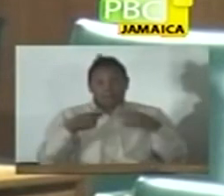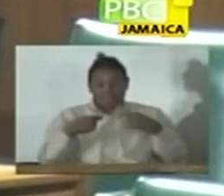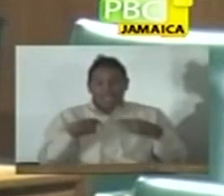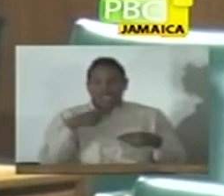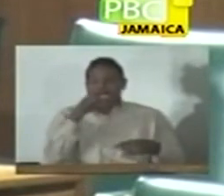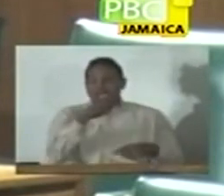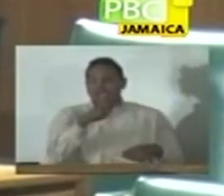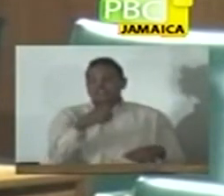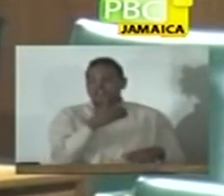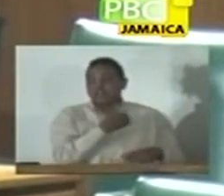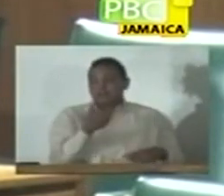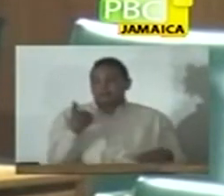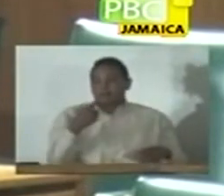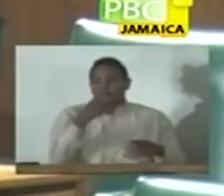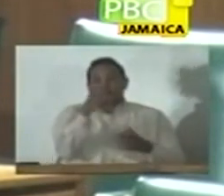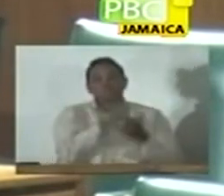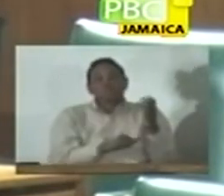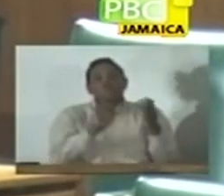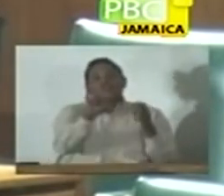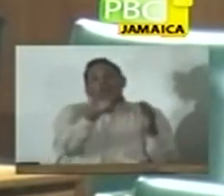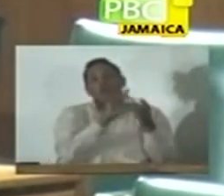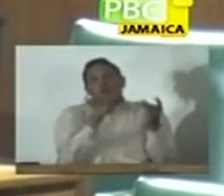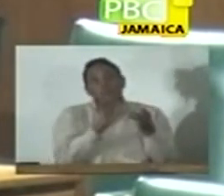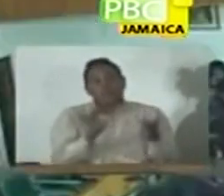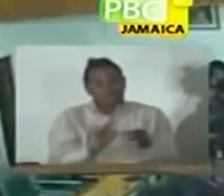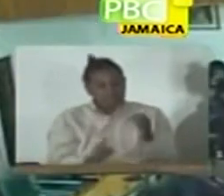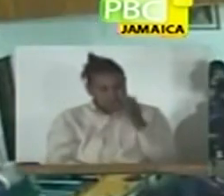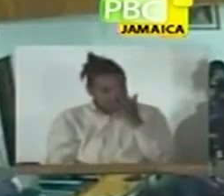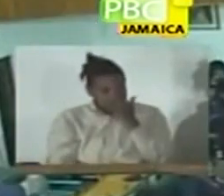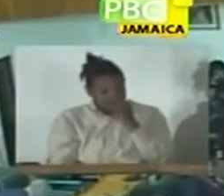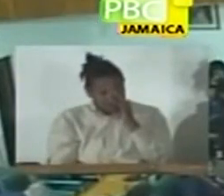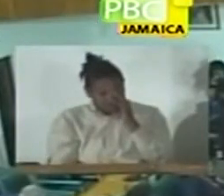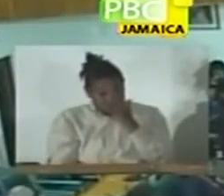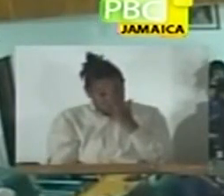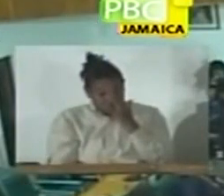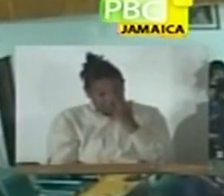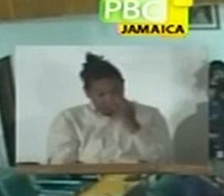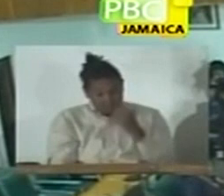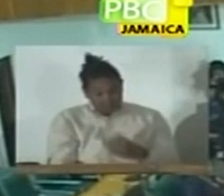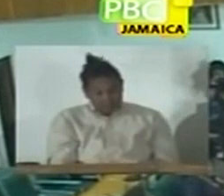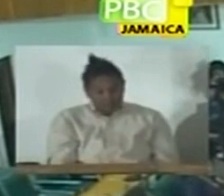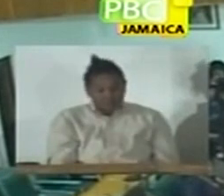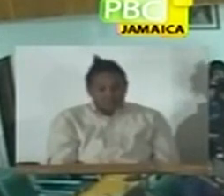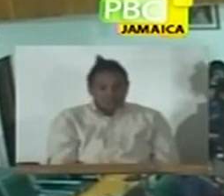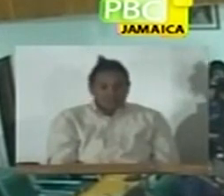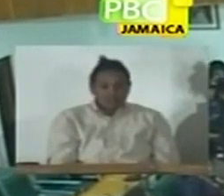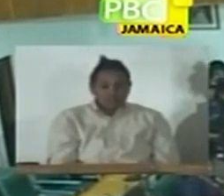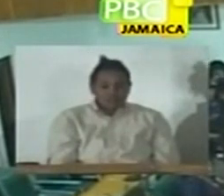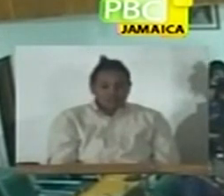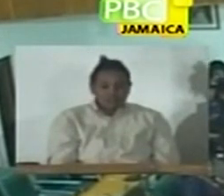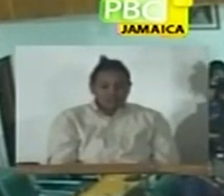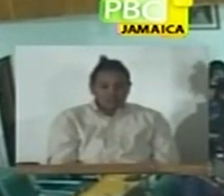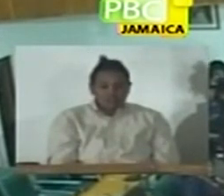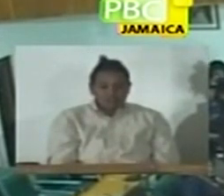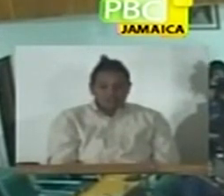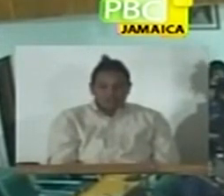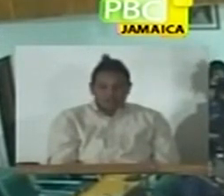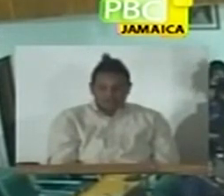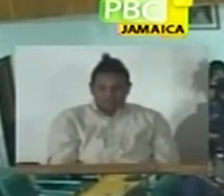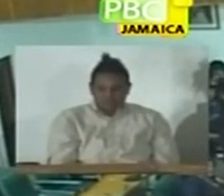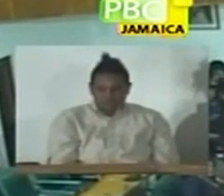You are free to cancel. It's a correct term. Check the meaning of it. Check the meaning of it, because you